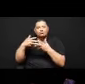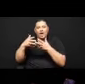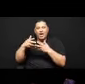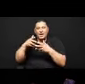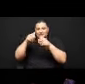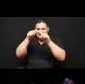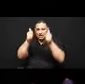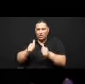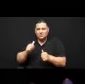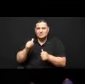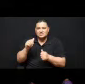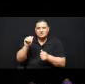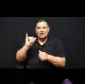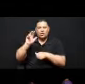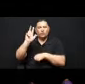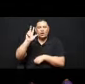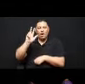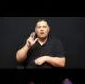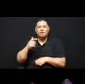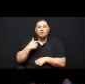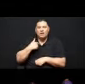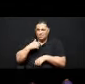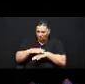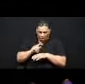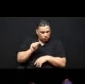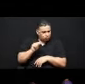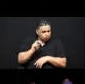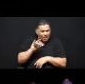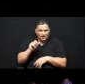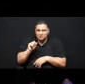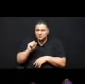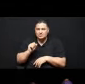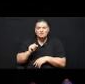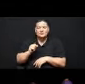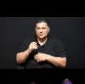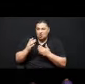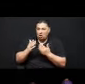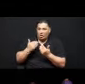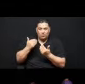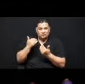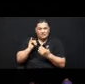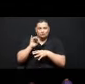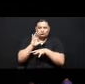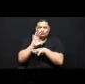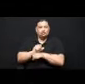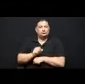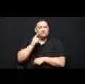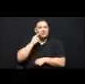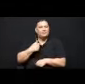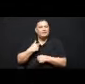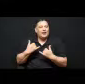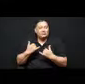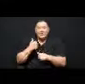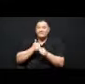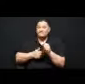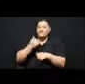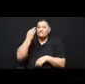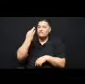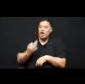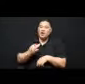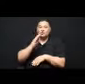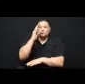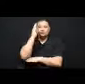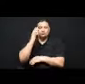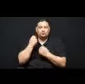the trail? It's almost tradition for me now, every Friday at noon to drive there, a fistful of ones in